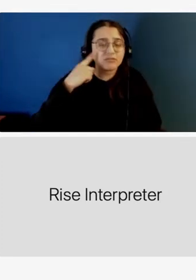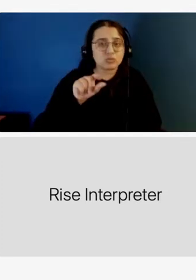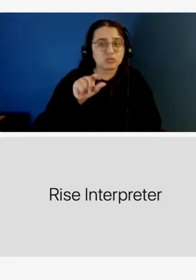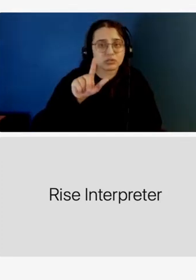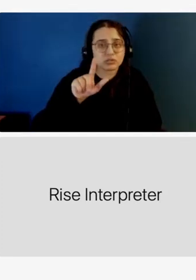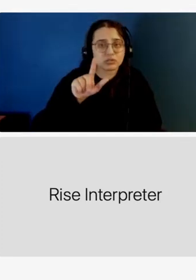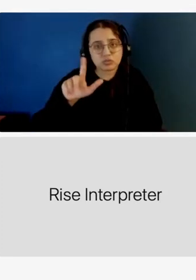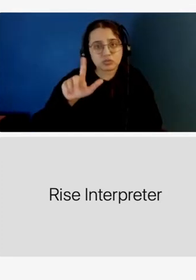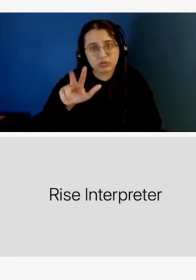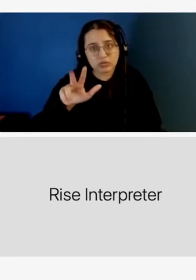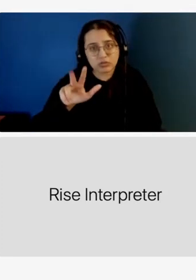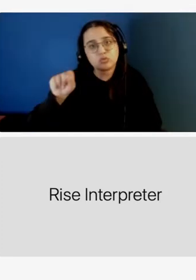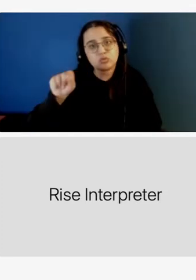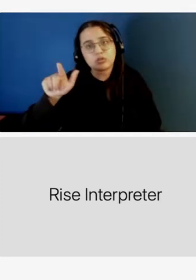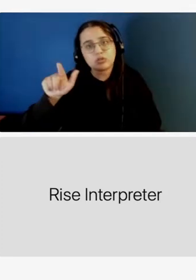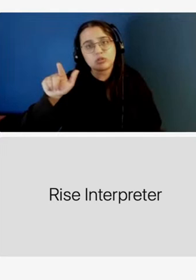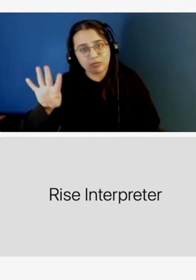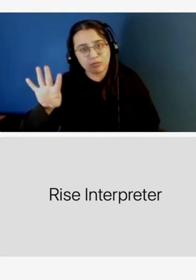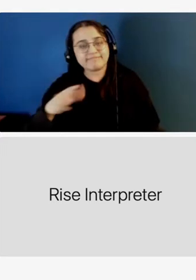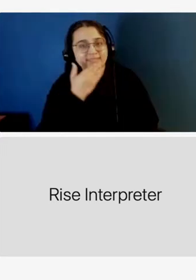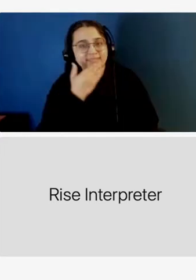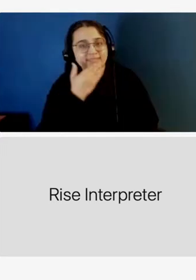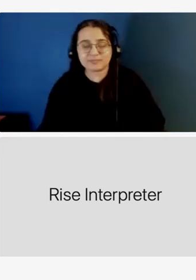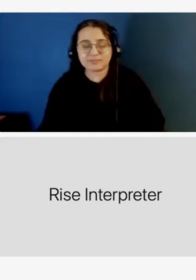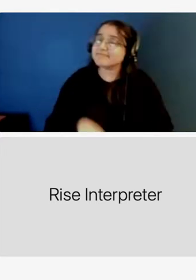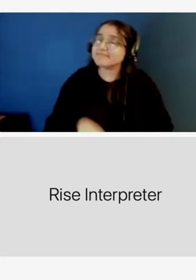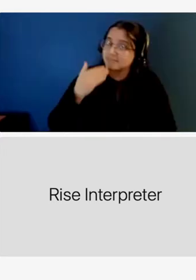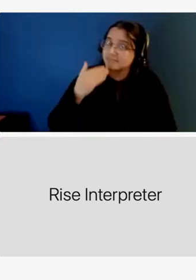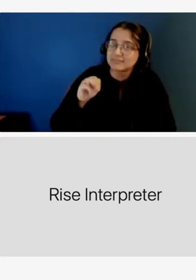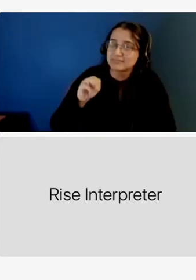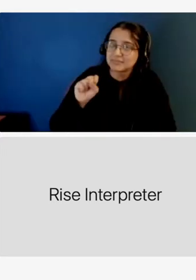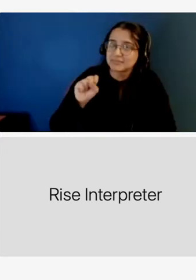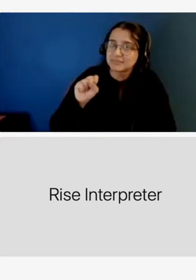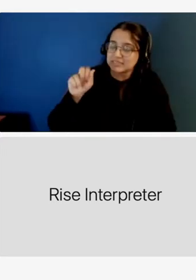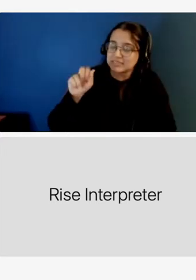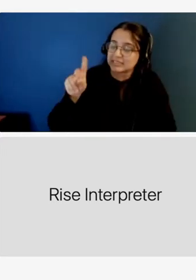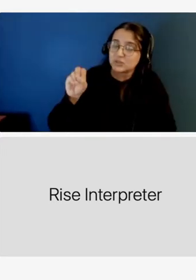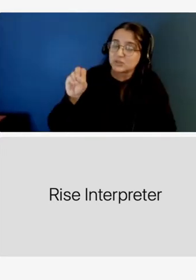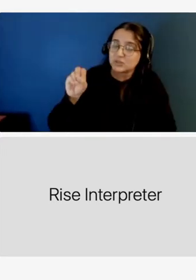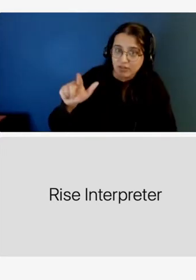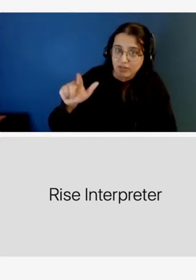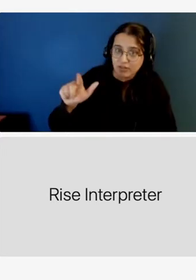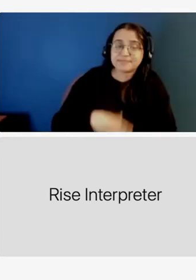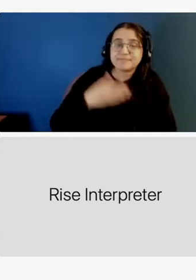Thank you, Ms. Sandoval. Ms. Bertha Flores. No comment.